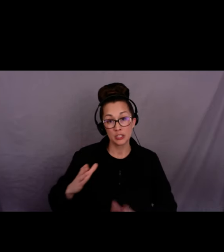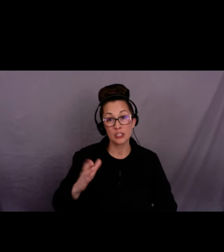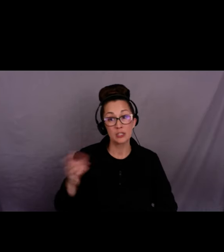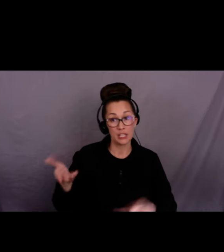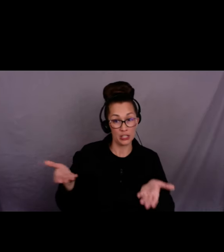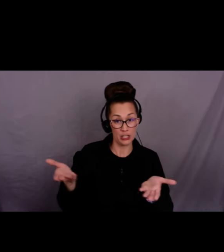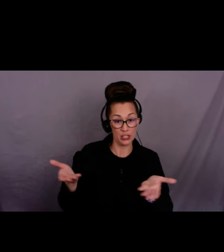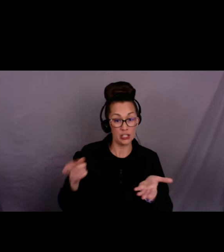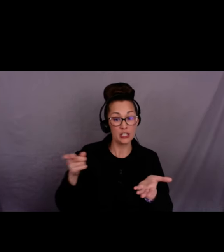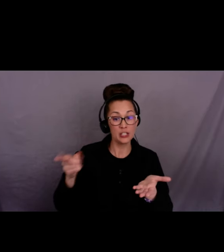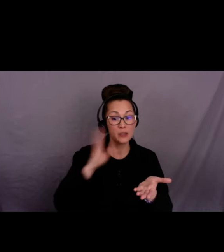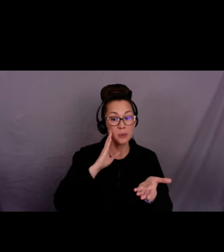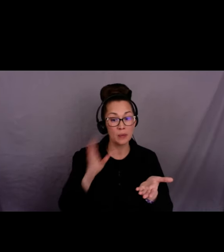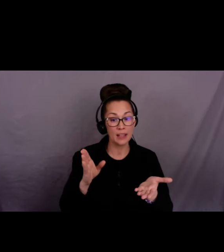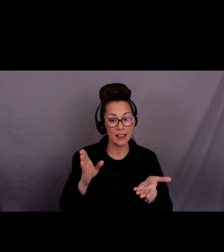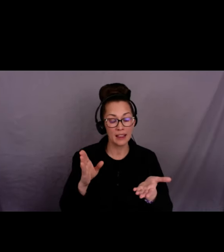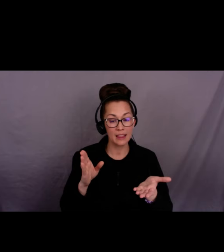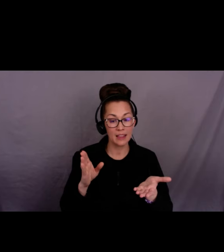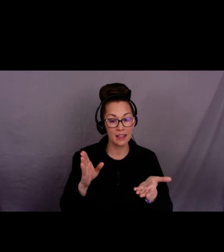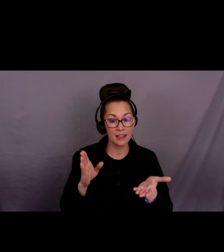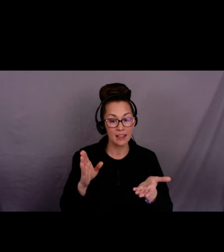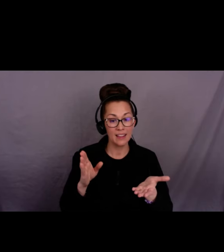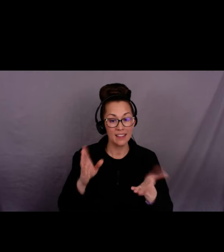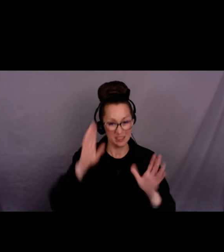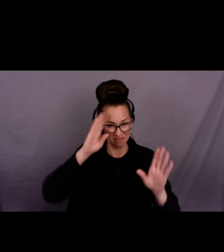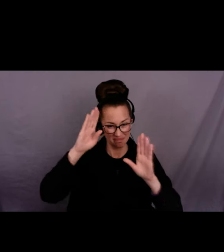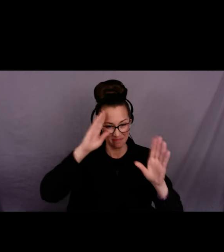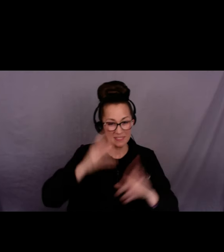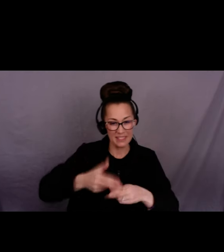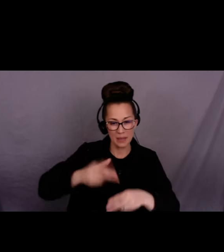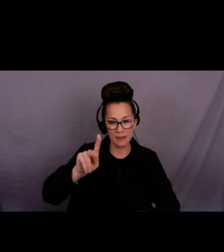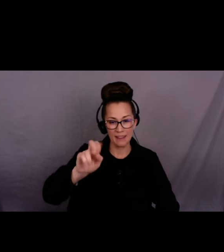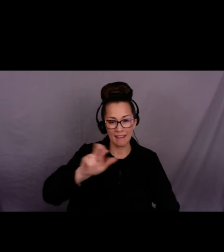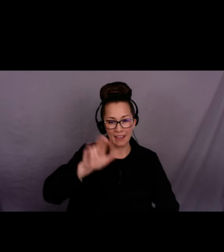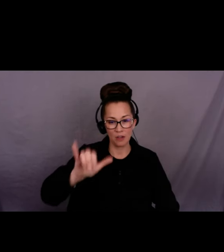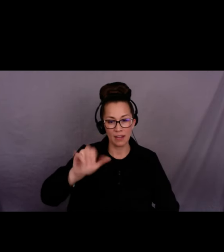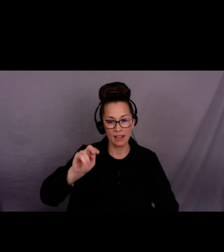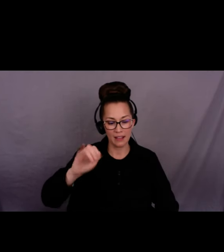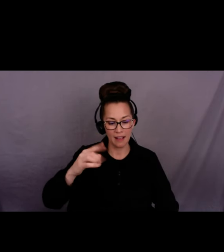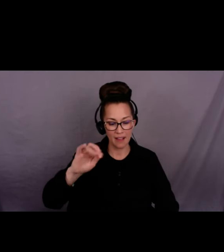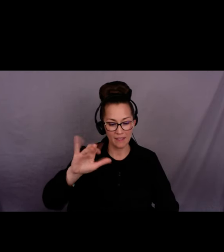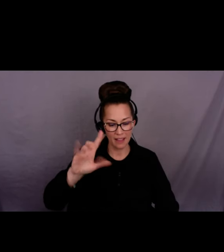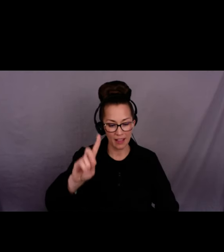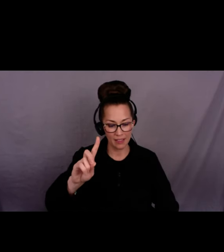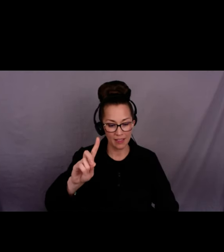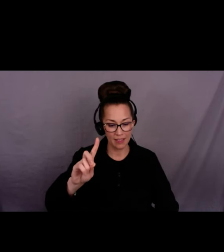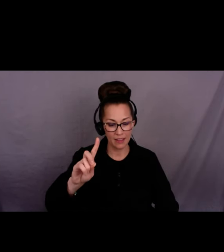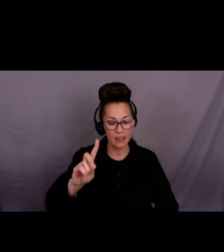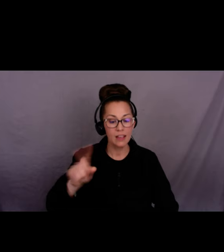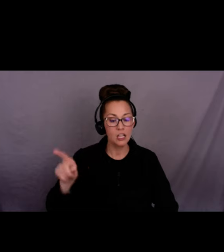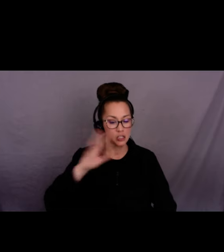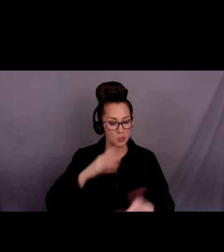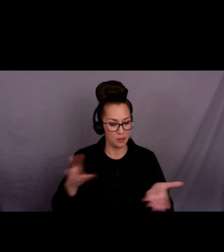and she brings greetings now, and she will also be here for the question and answers